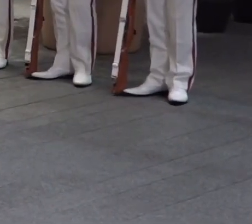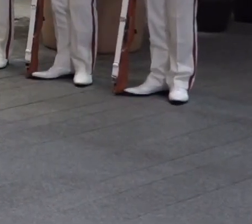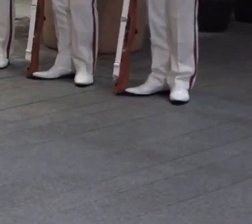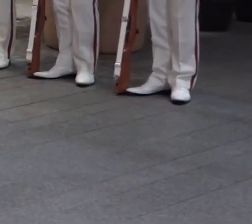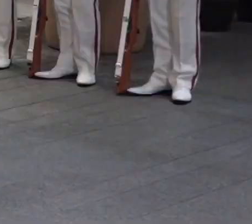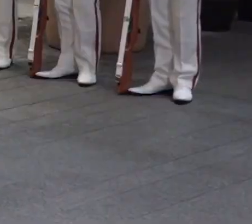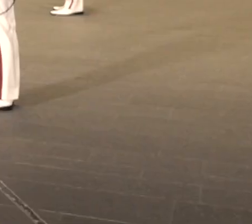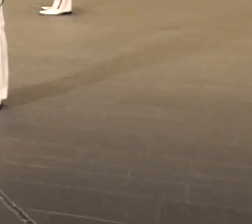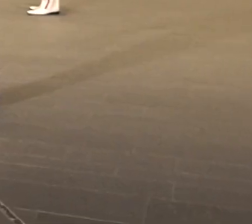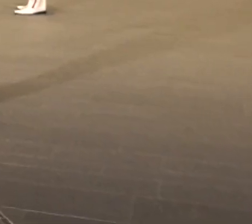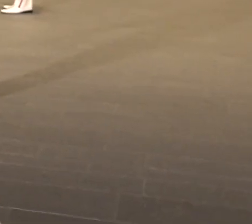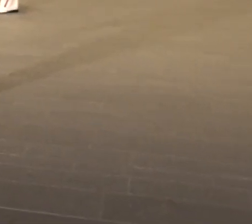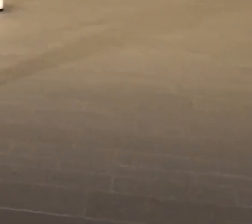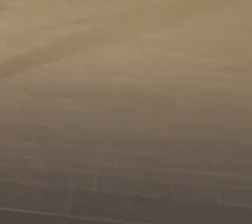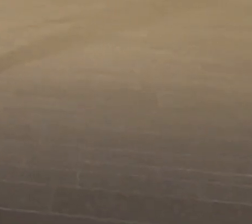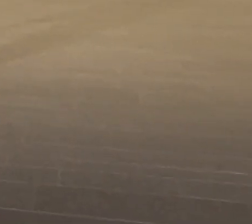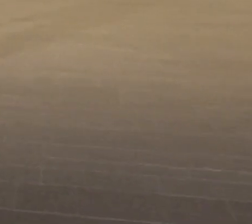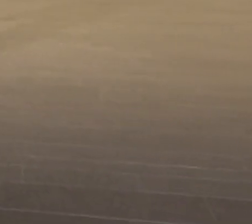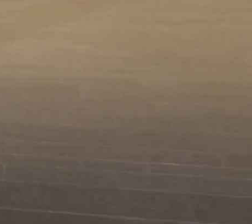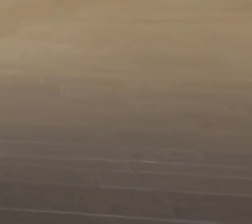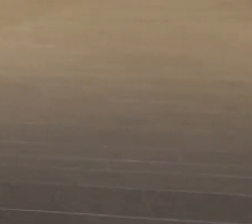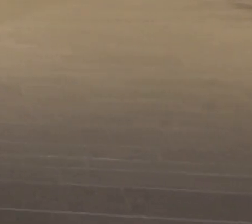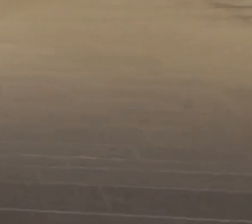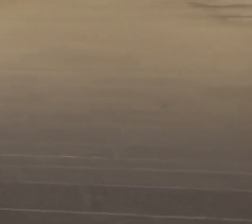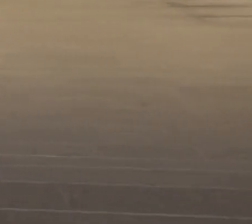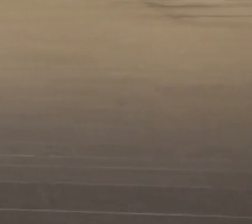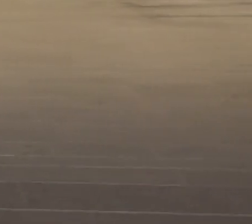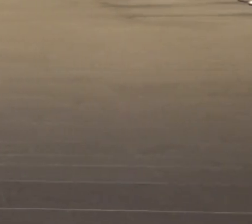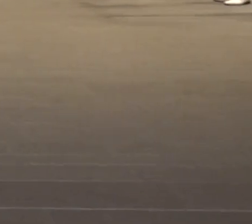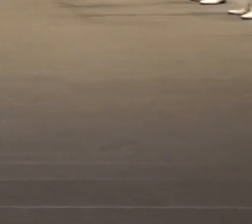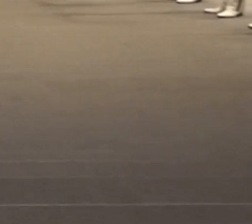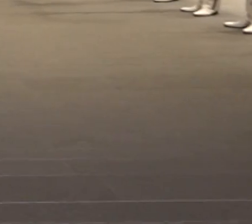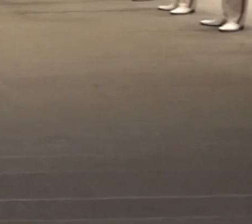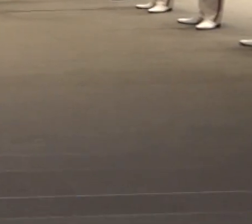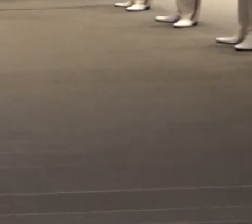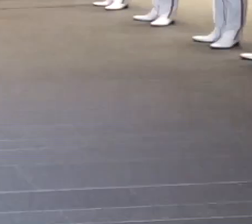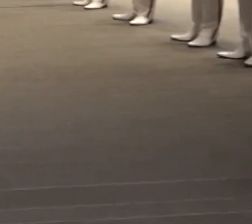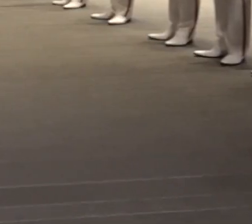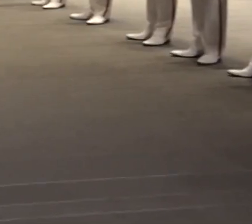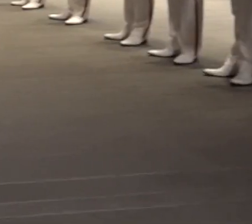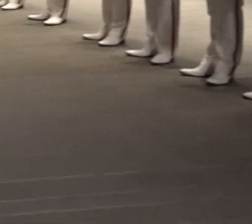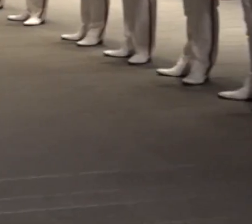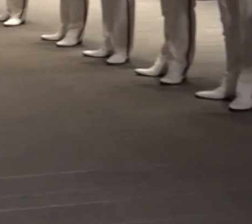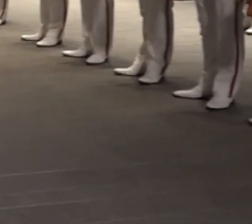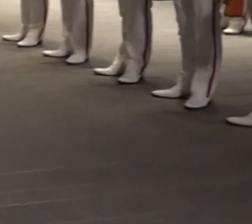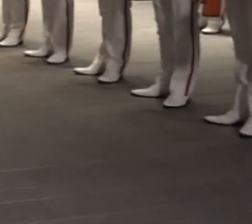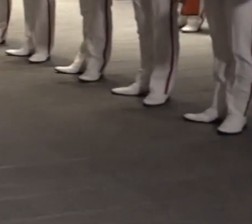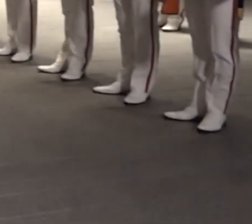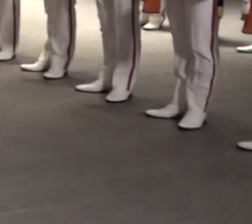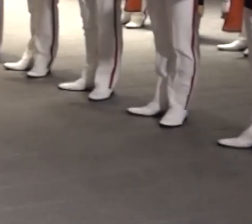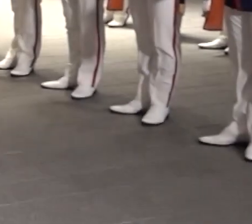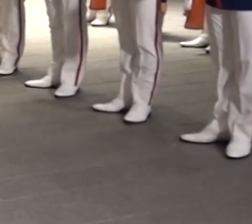parties participated in thorough discussions aimed at fostering bilateral cooperation. Among the key